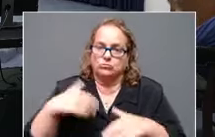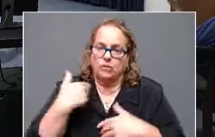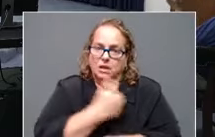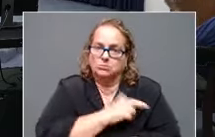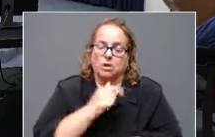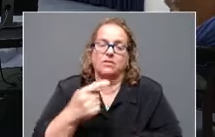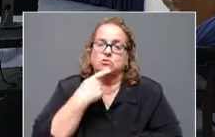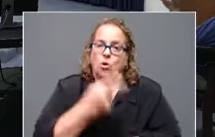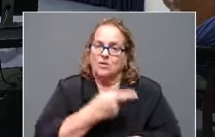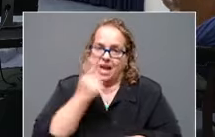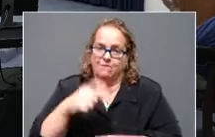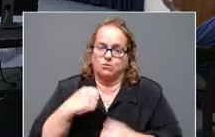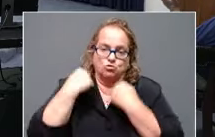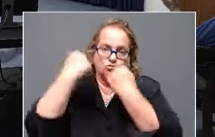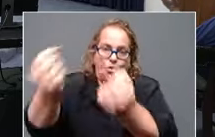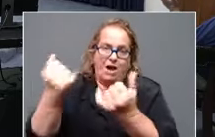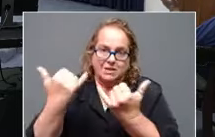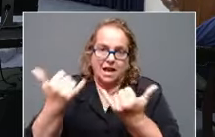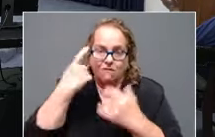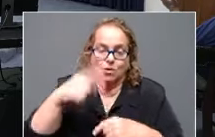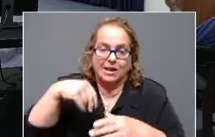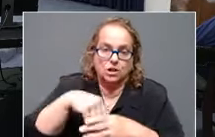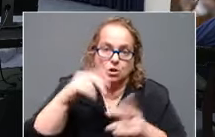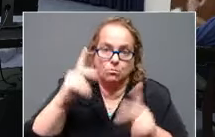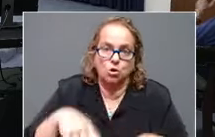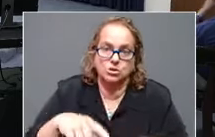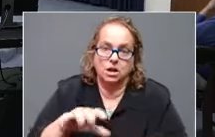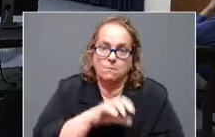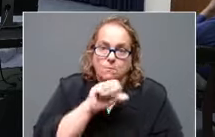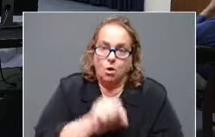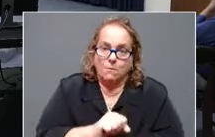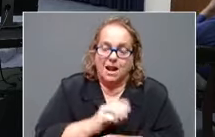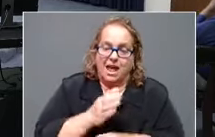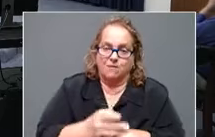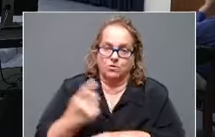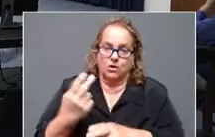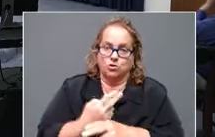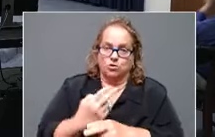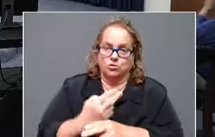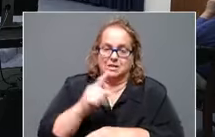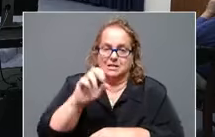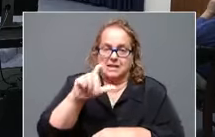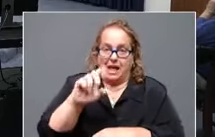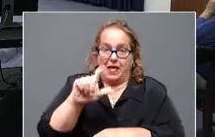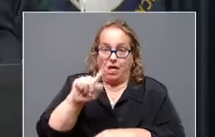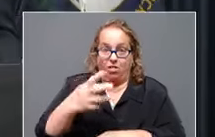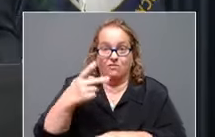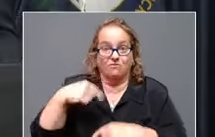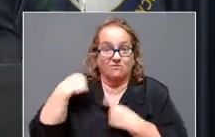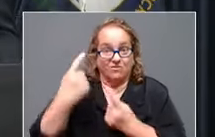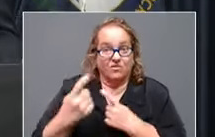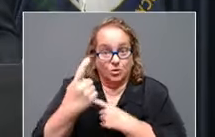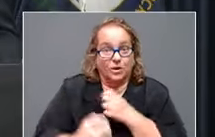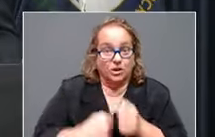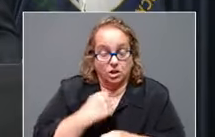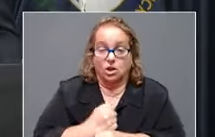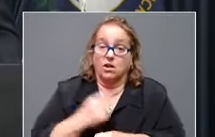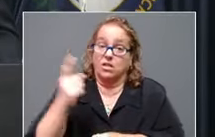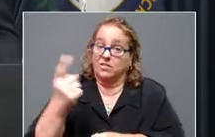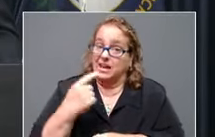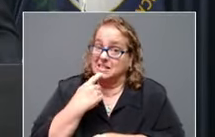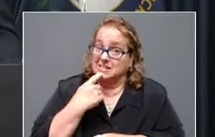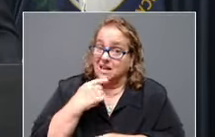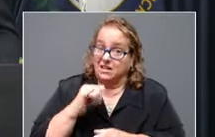appointment. Has something changed in the Medicaid rules? That's a question, I guess, about a specific individual that